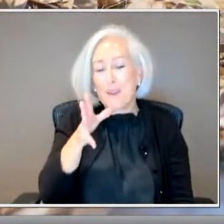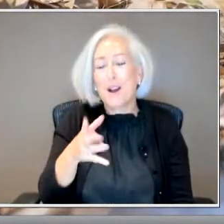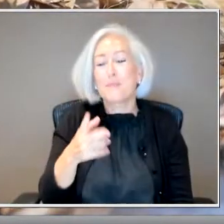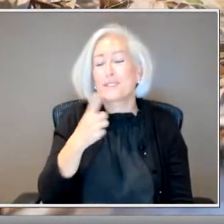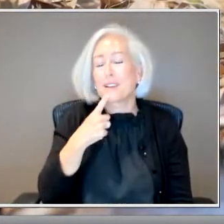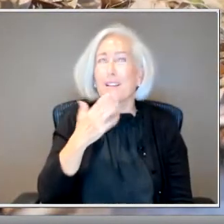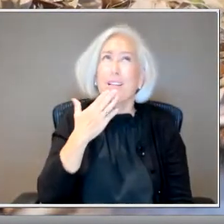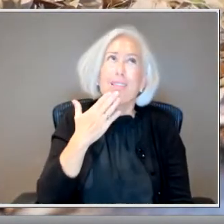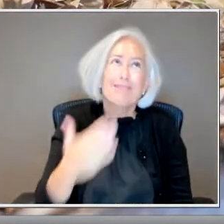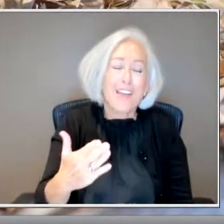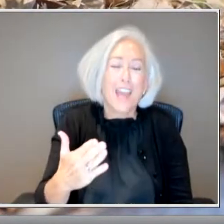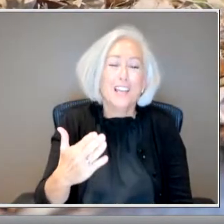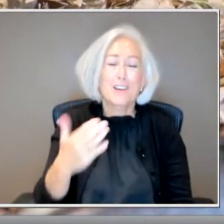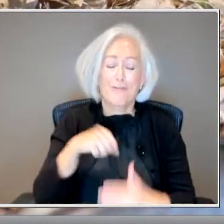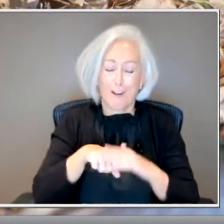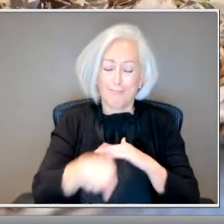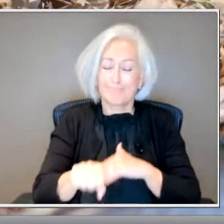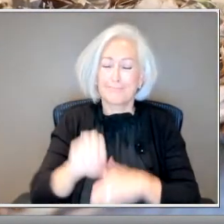having Seth. I appreciate it.